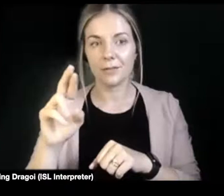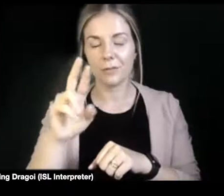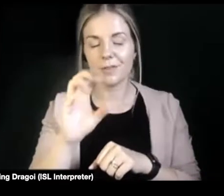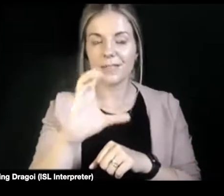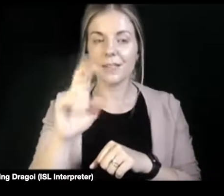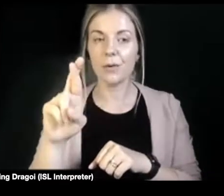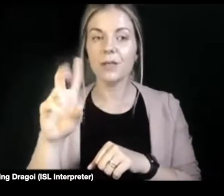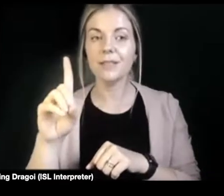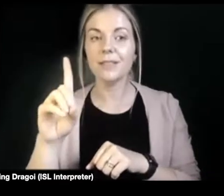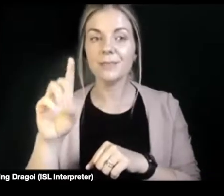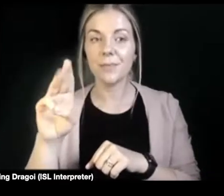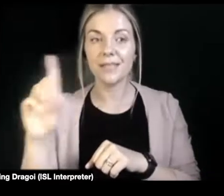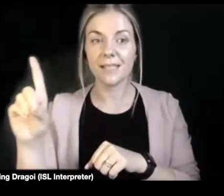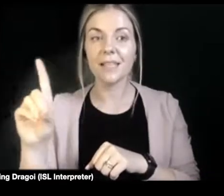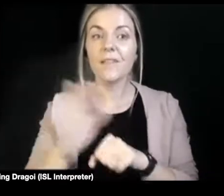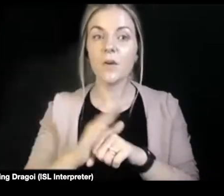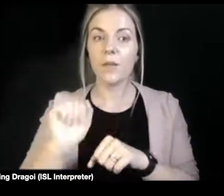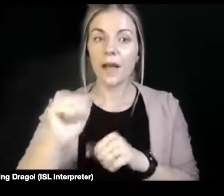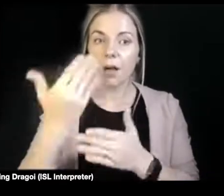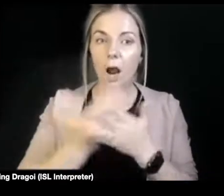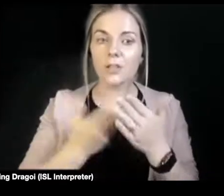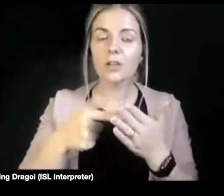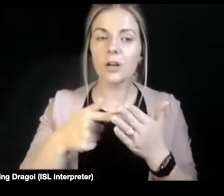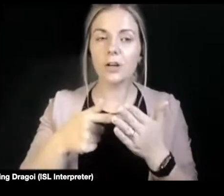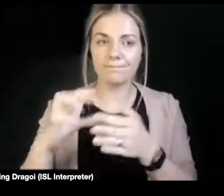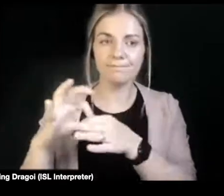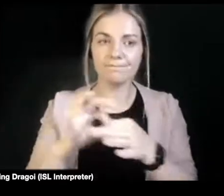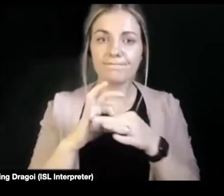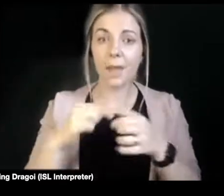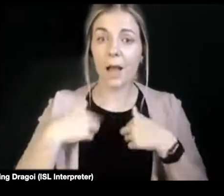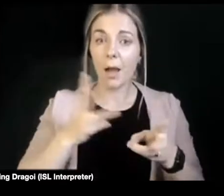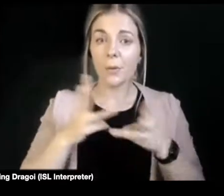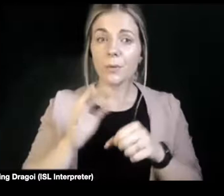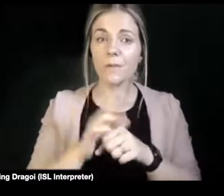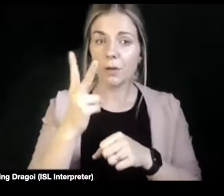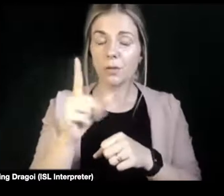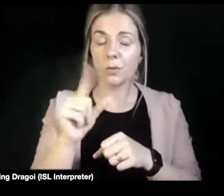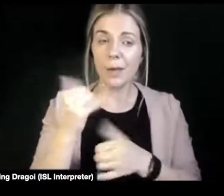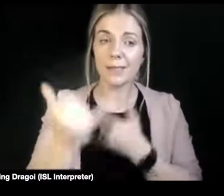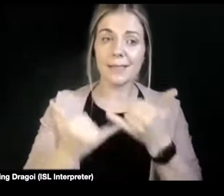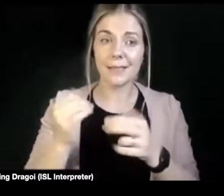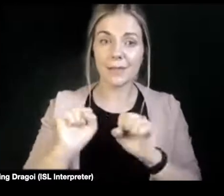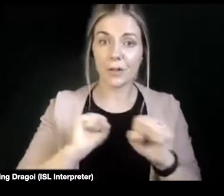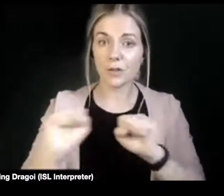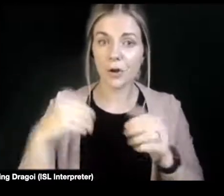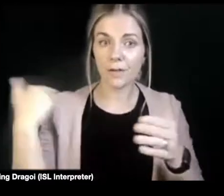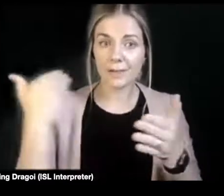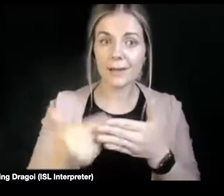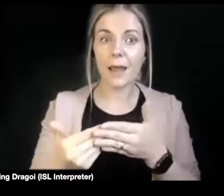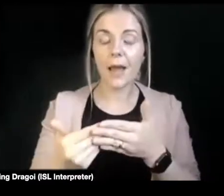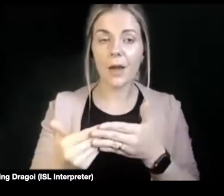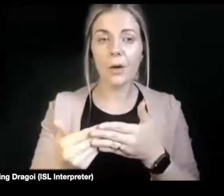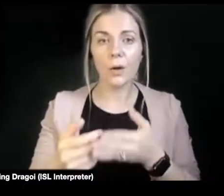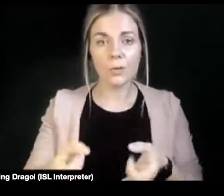and practising document. I've worked on that myself 20 years ago in New York. So it's great to see 20